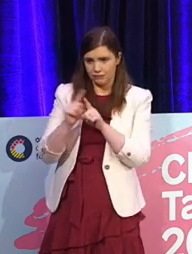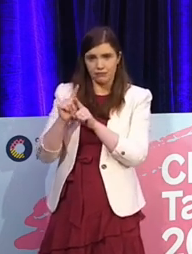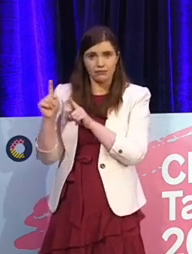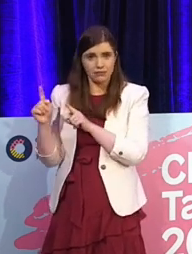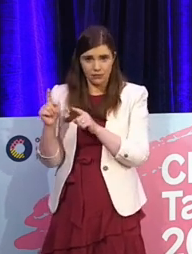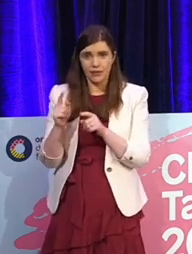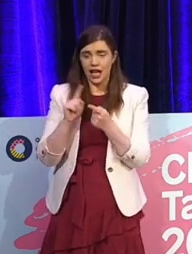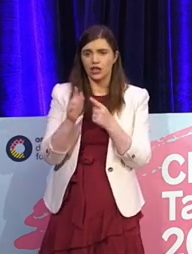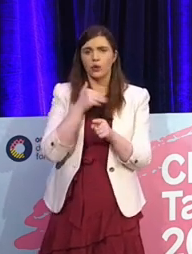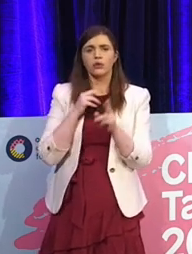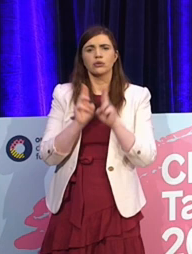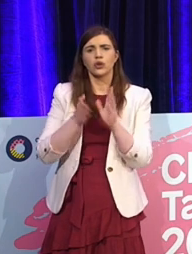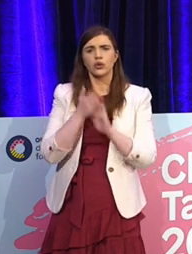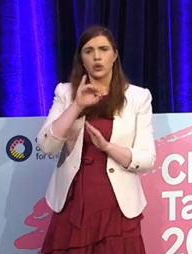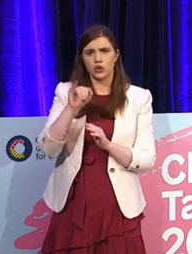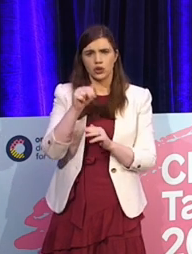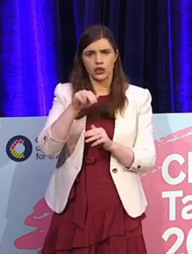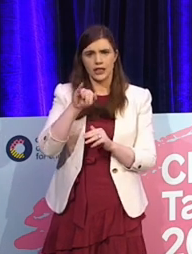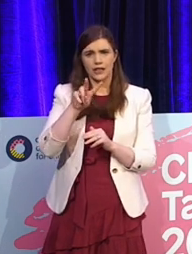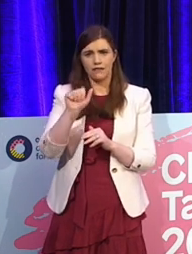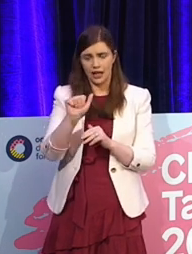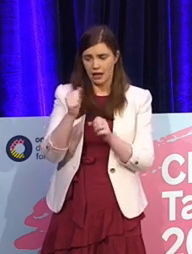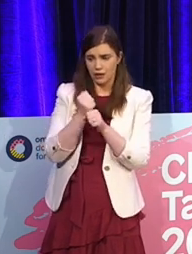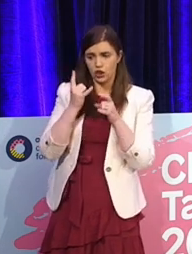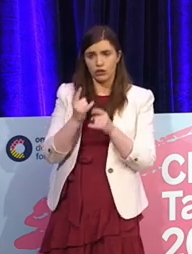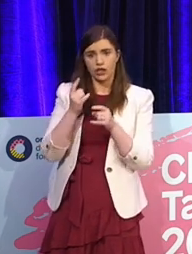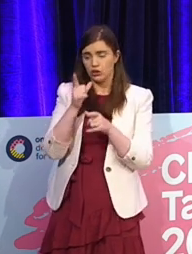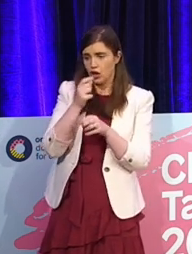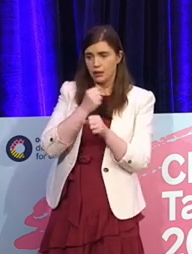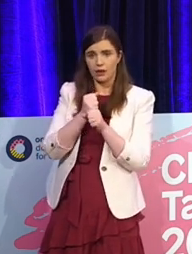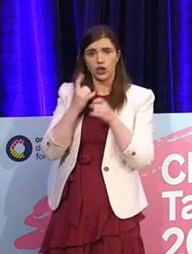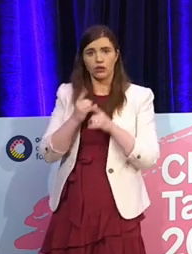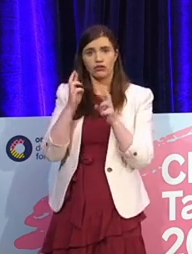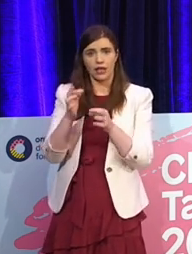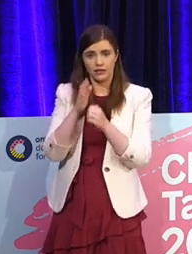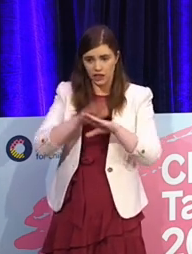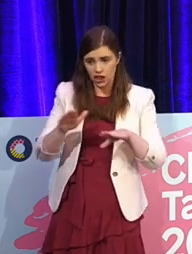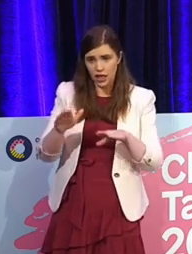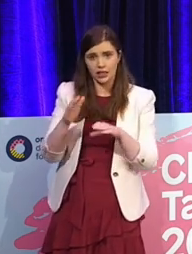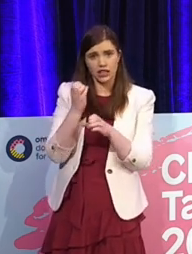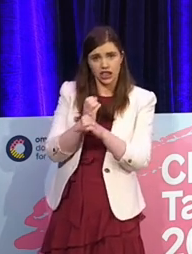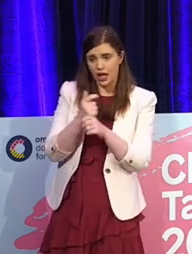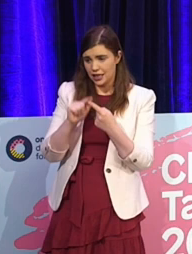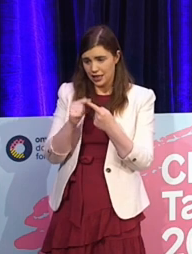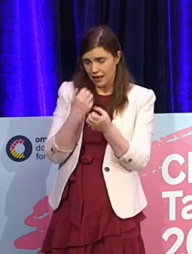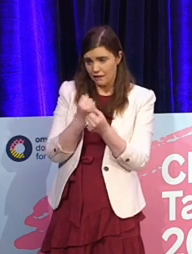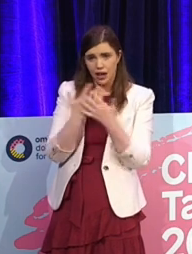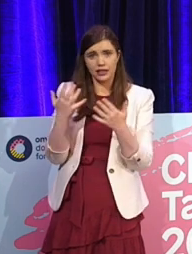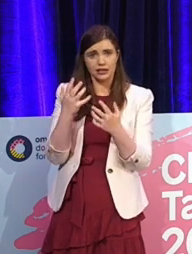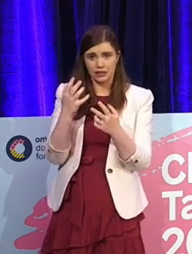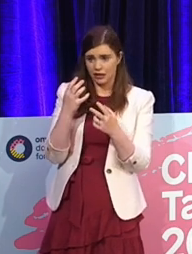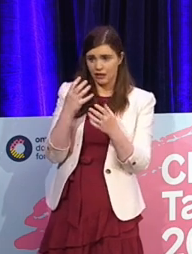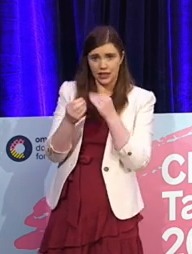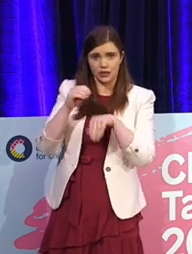go to Geneva to speak to the UN Committee on the Rights of the Child. I had a big interview coming up. And in the middle of January, I got a